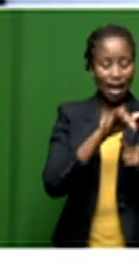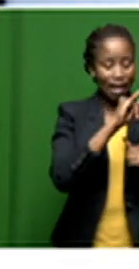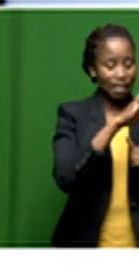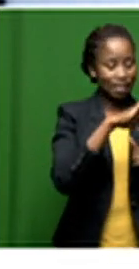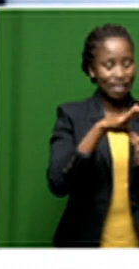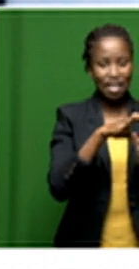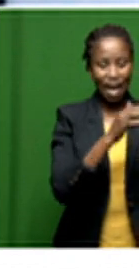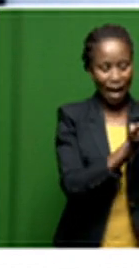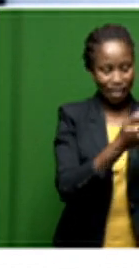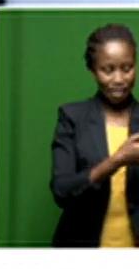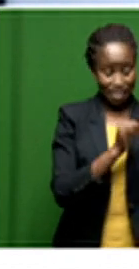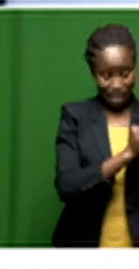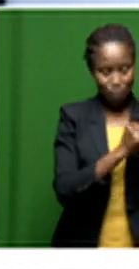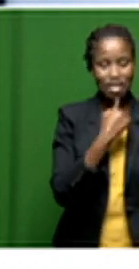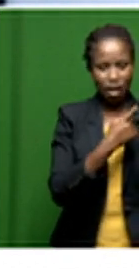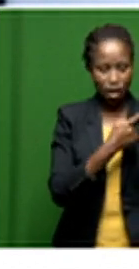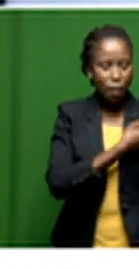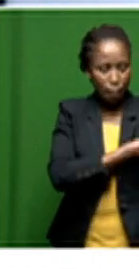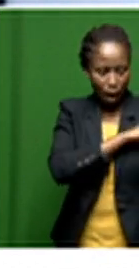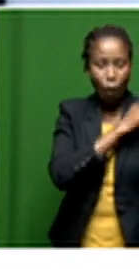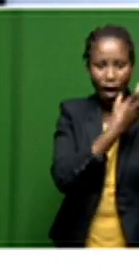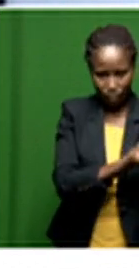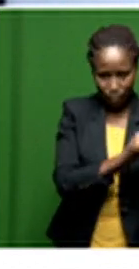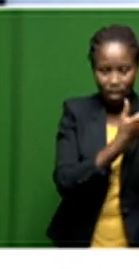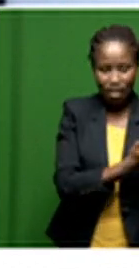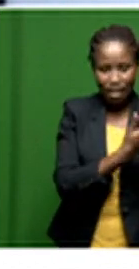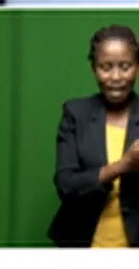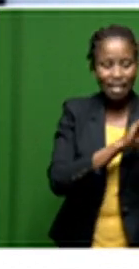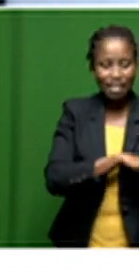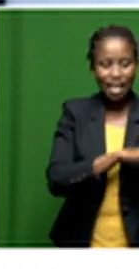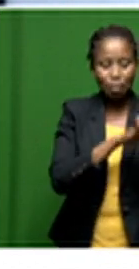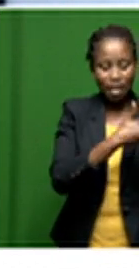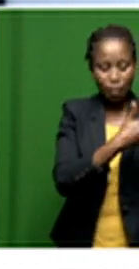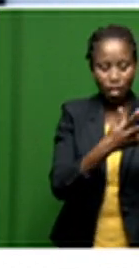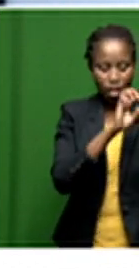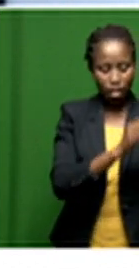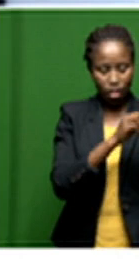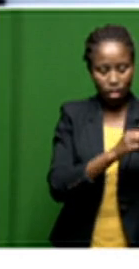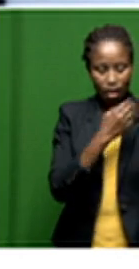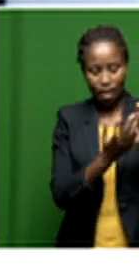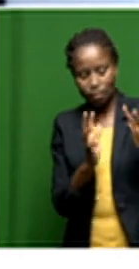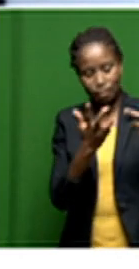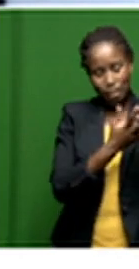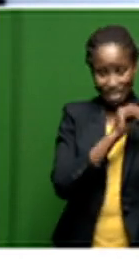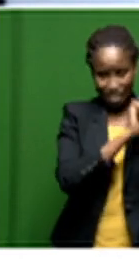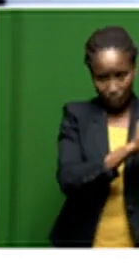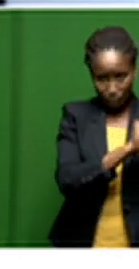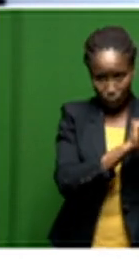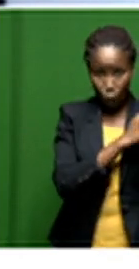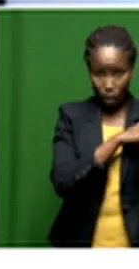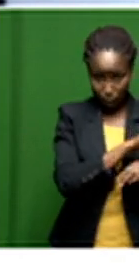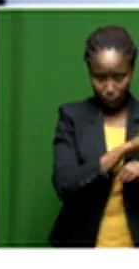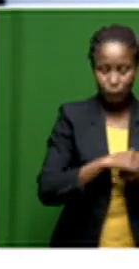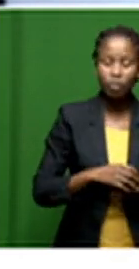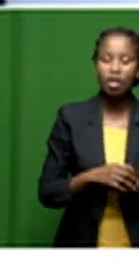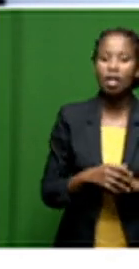express power to amend the timetable to suit that new date. With the voters' roll having closed, as I said,